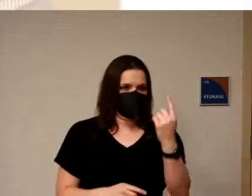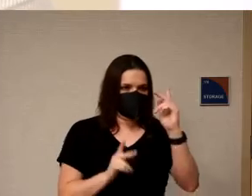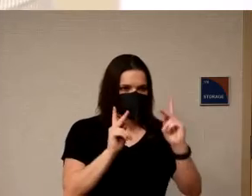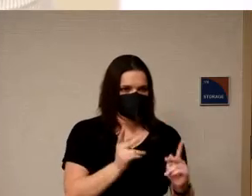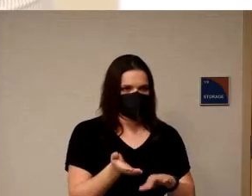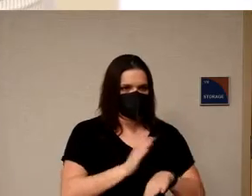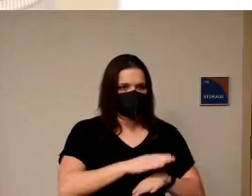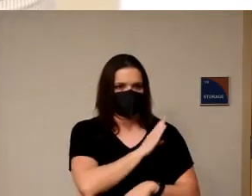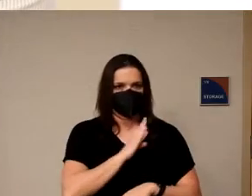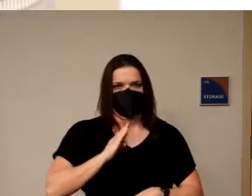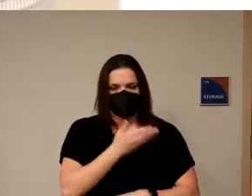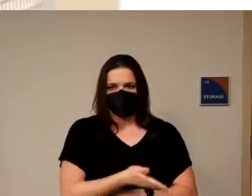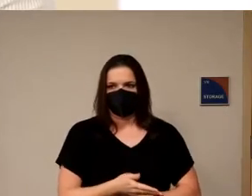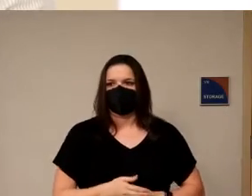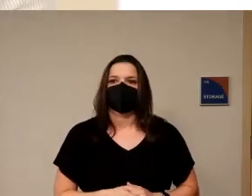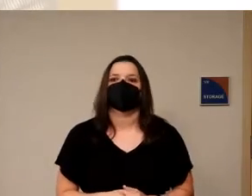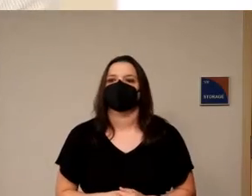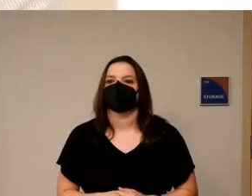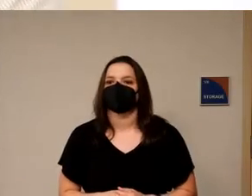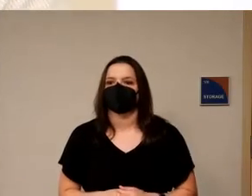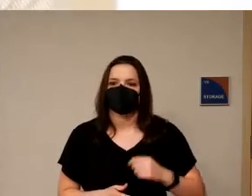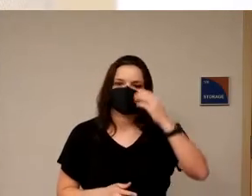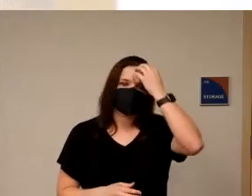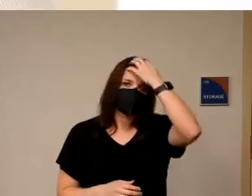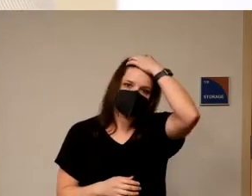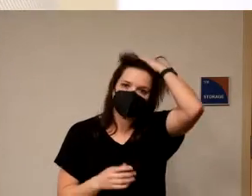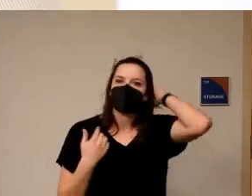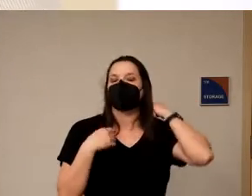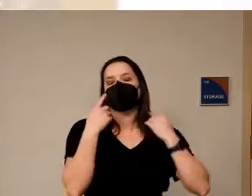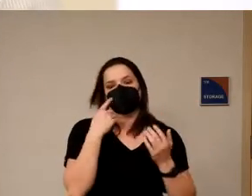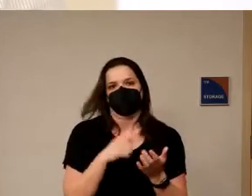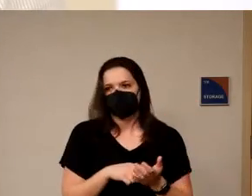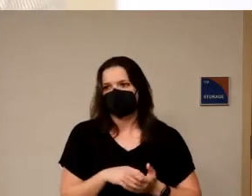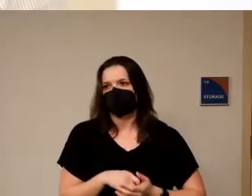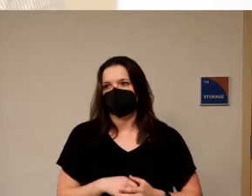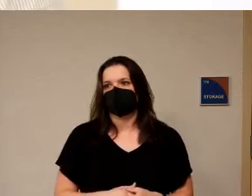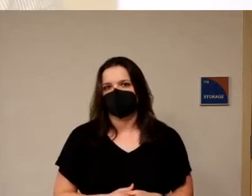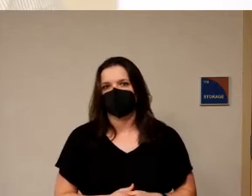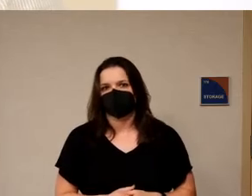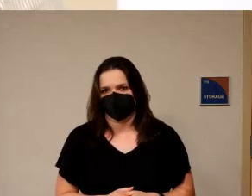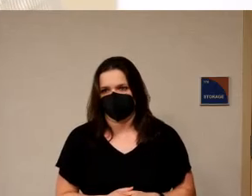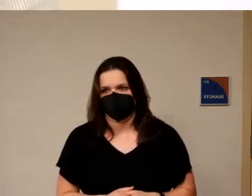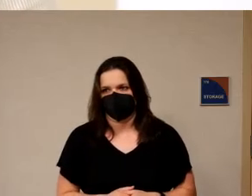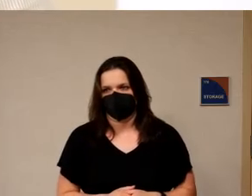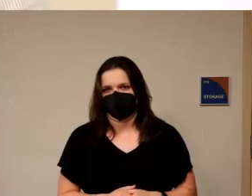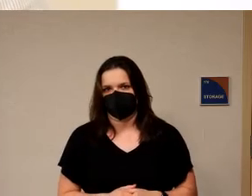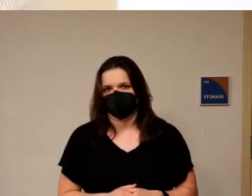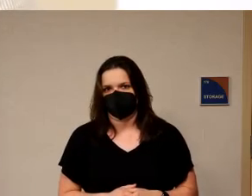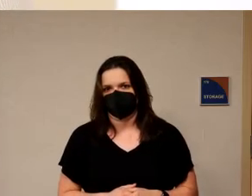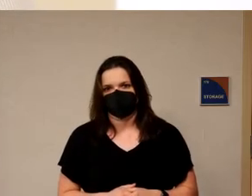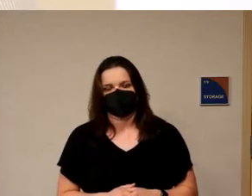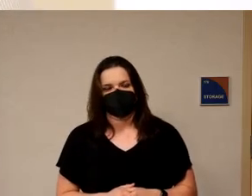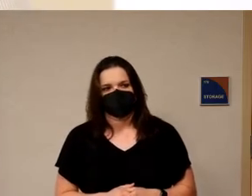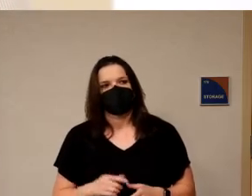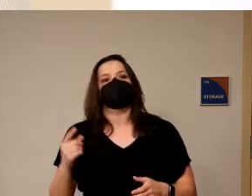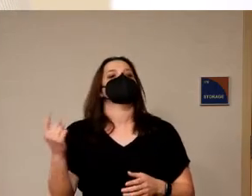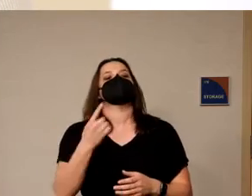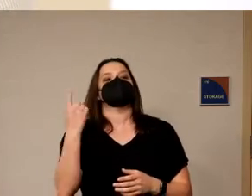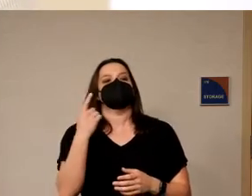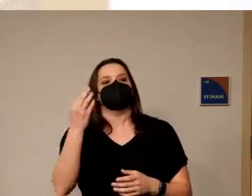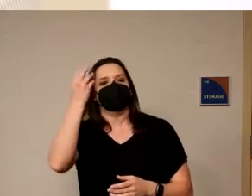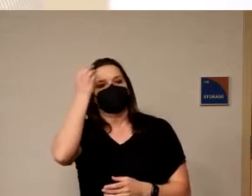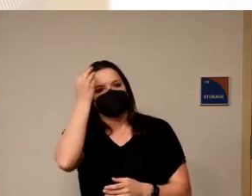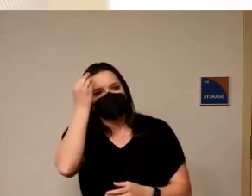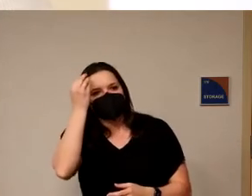on the board there. Yep, exactly. So it's just, I didn't like that. it's so something to take